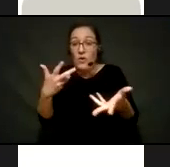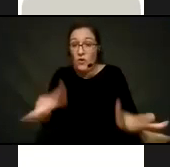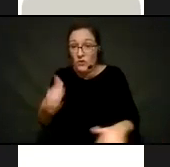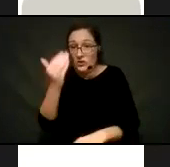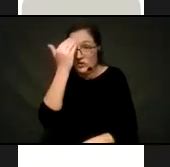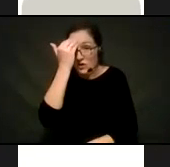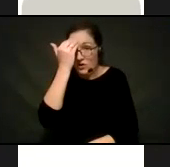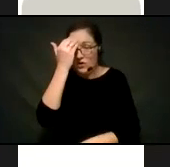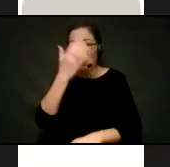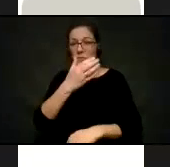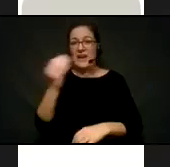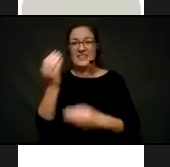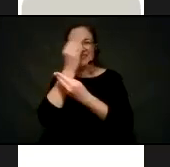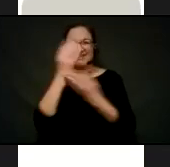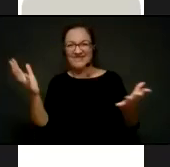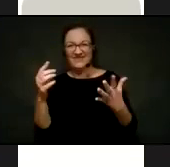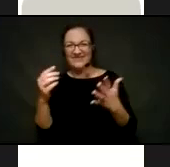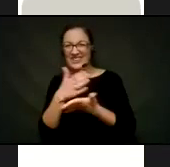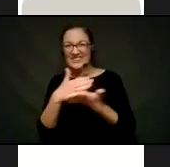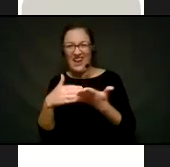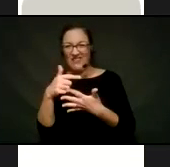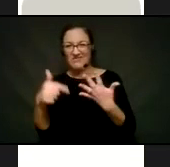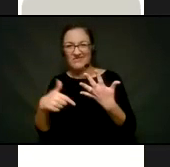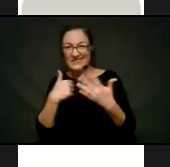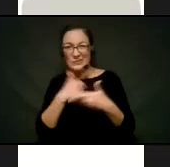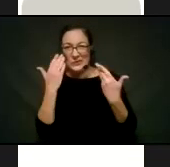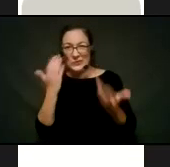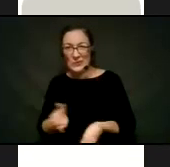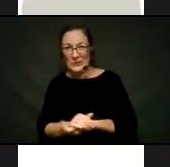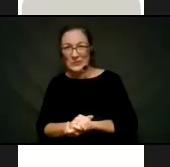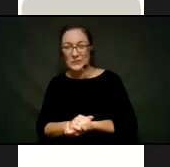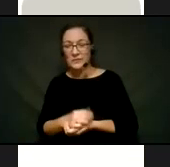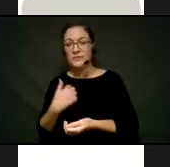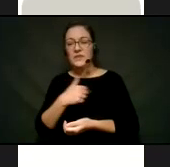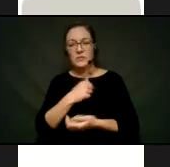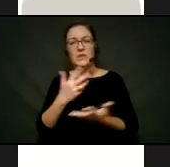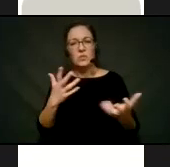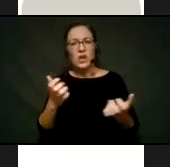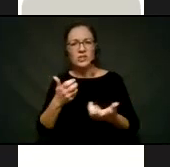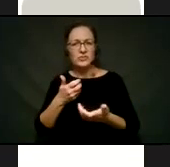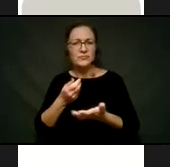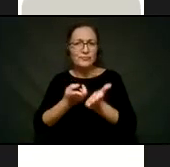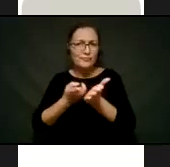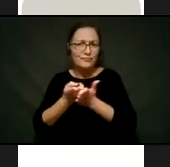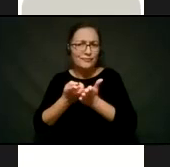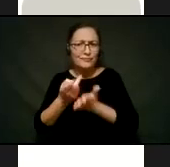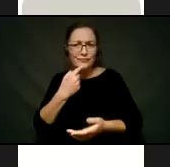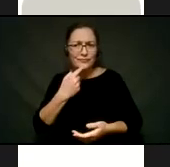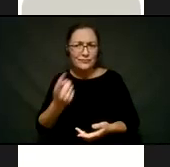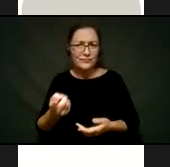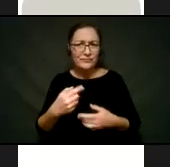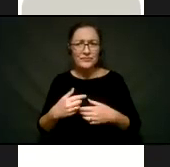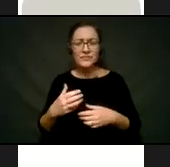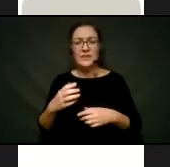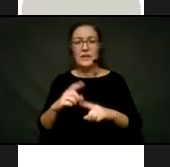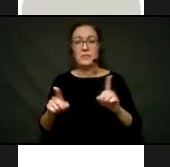be clear and transparent and honest with you about that, but also let you know that we are here, the Virginia Department of Health is here